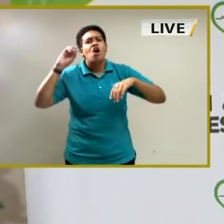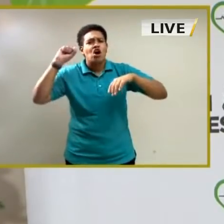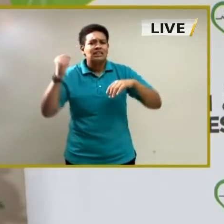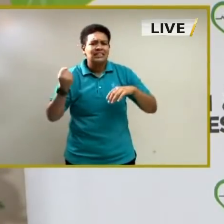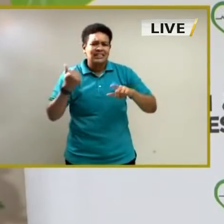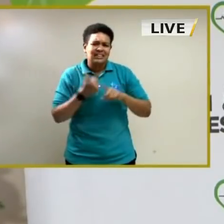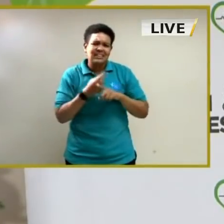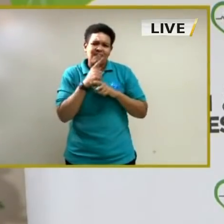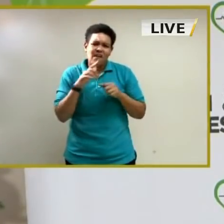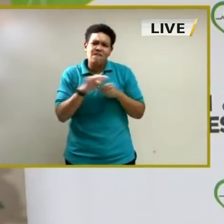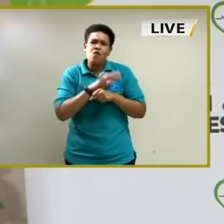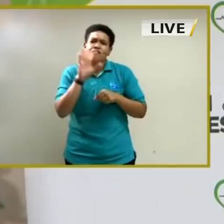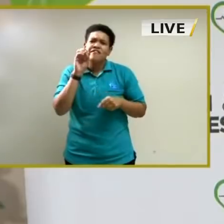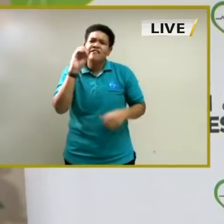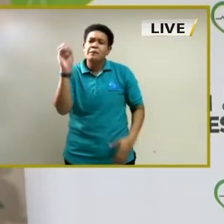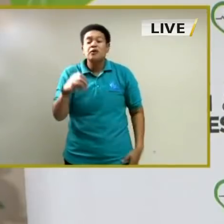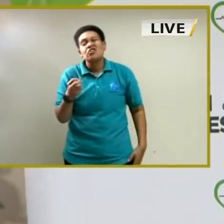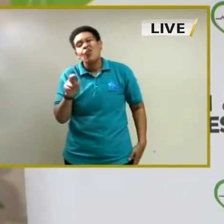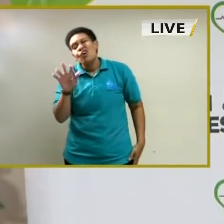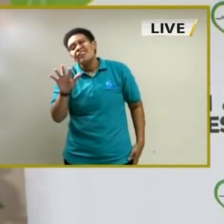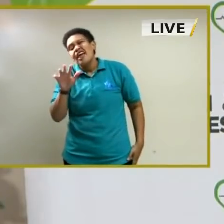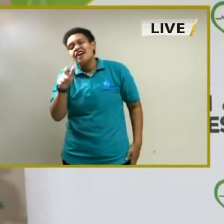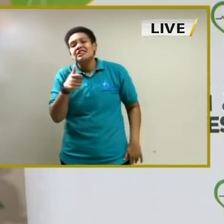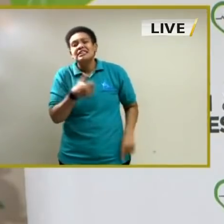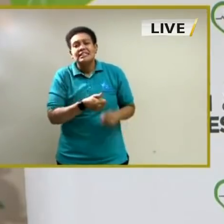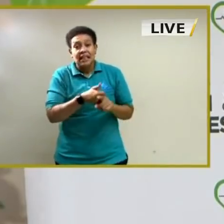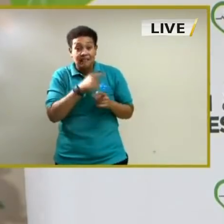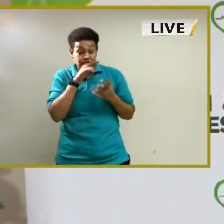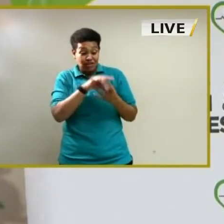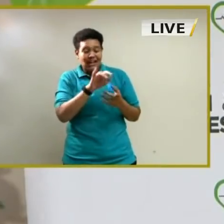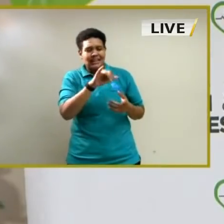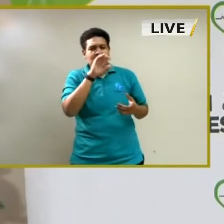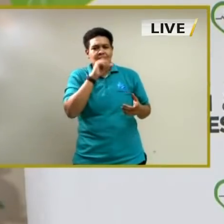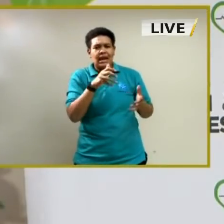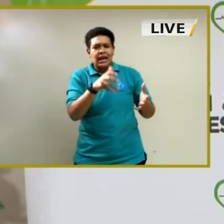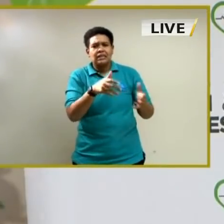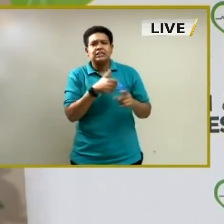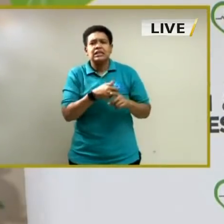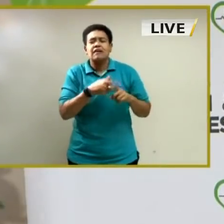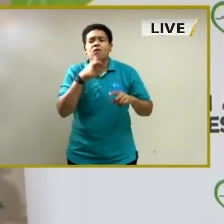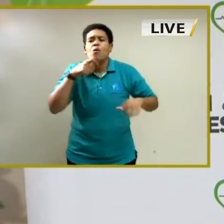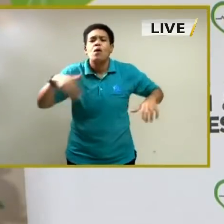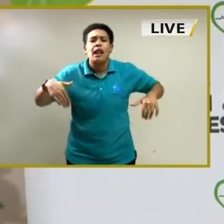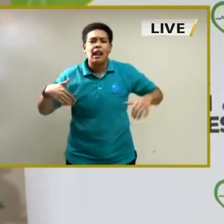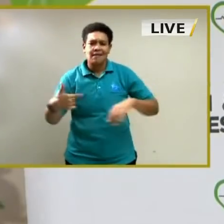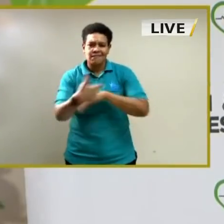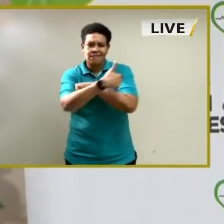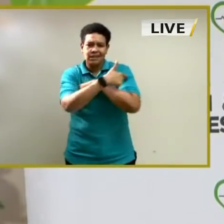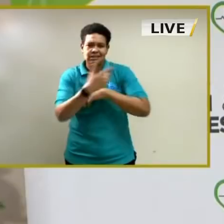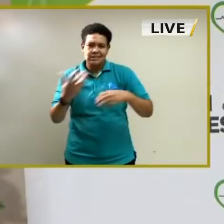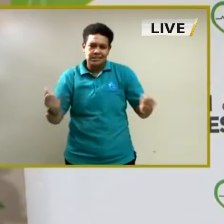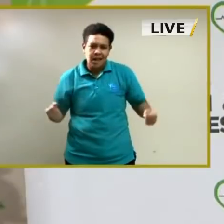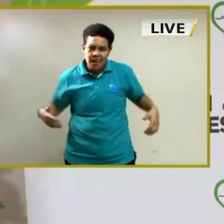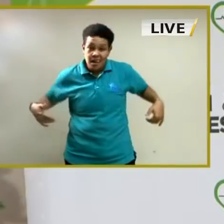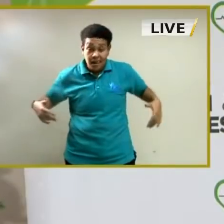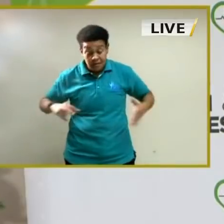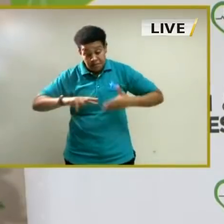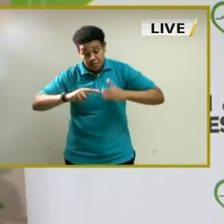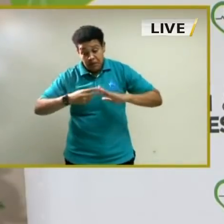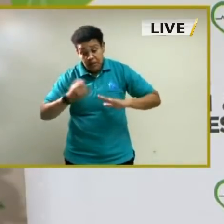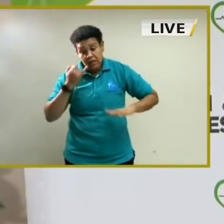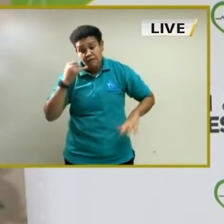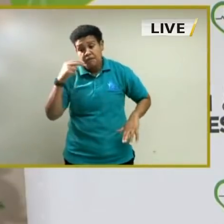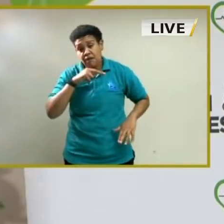full 50% or thereabouts of that age cohort who are not yet vaccinated. It means that if the